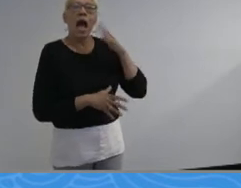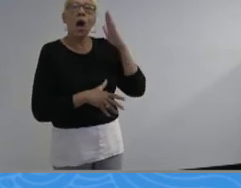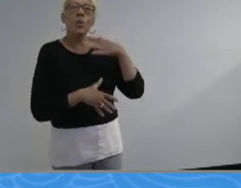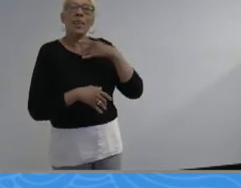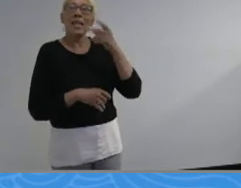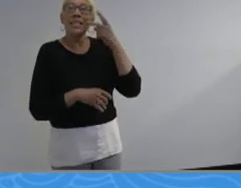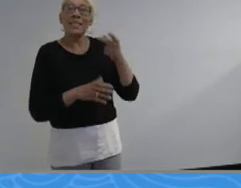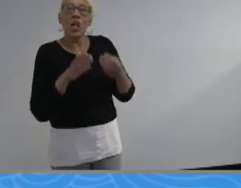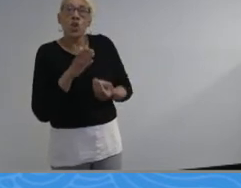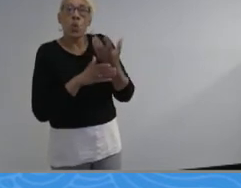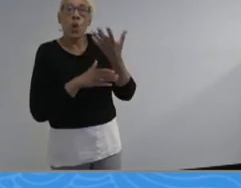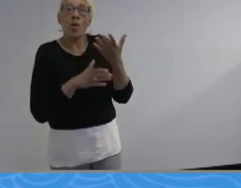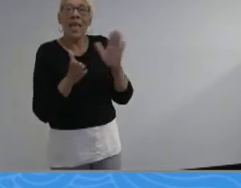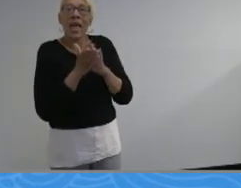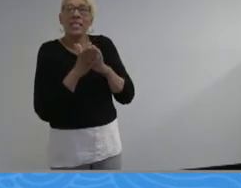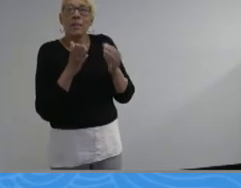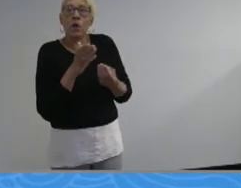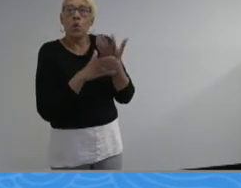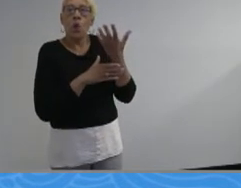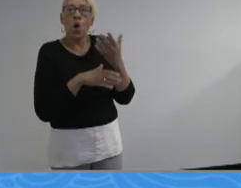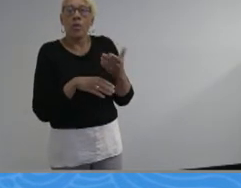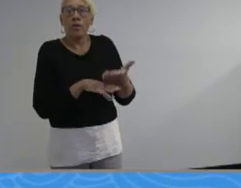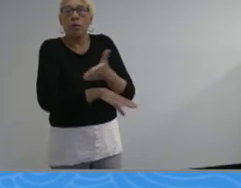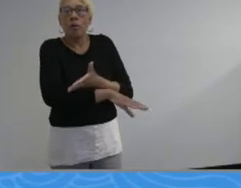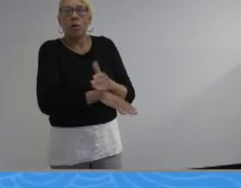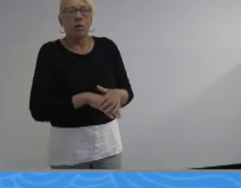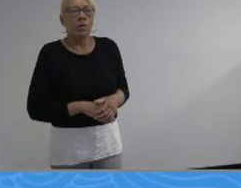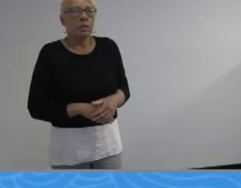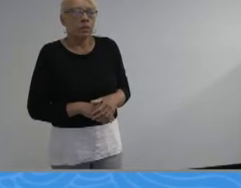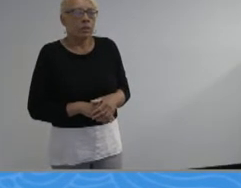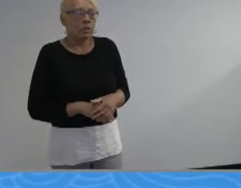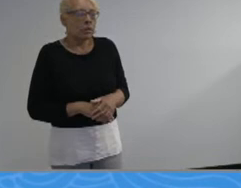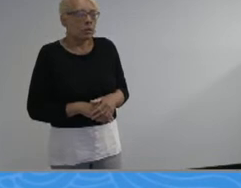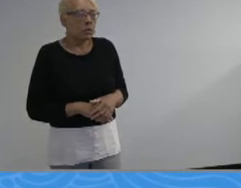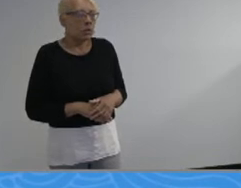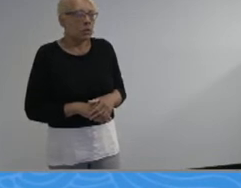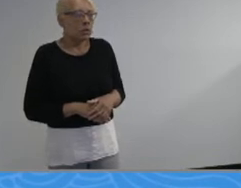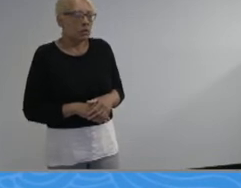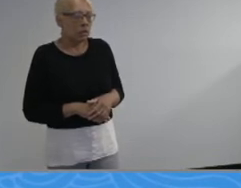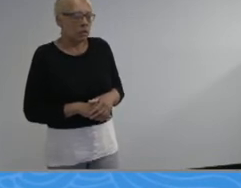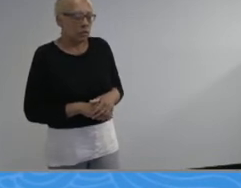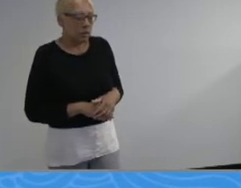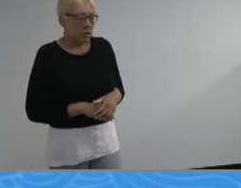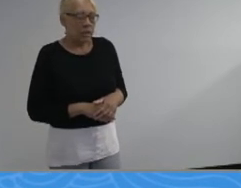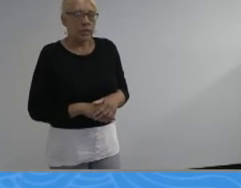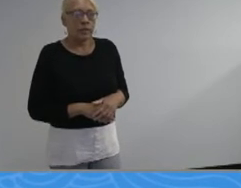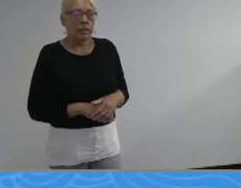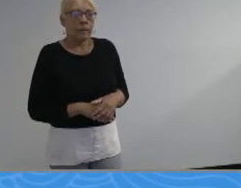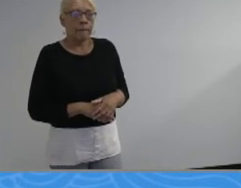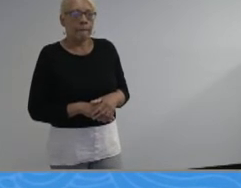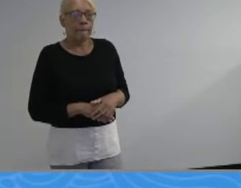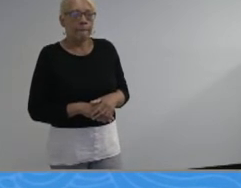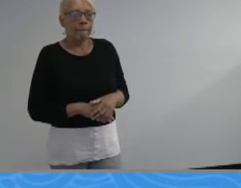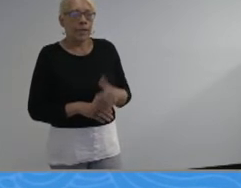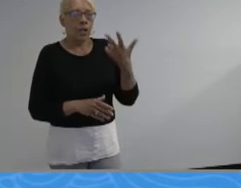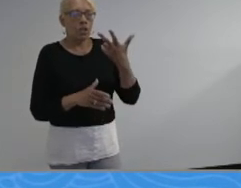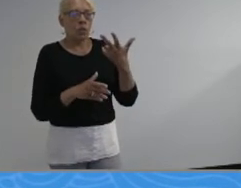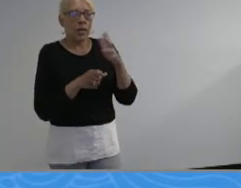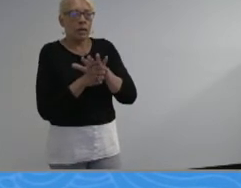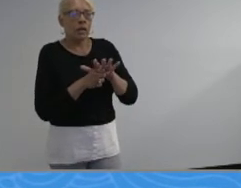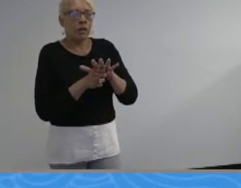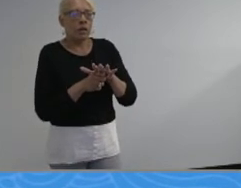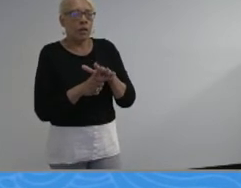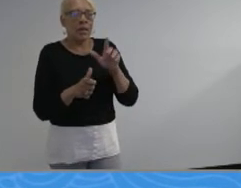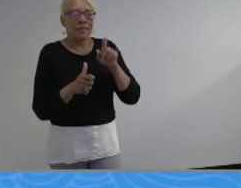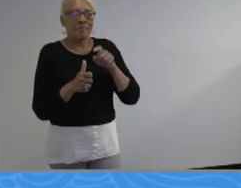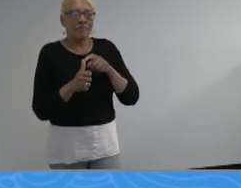growth, academic growth, as they call it. There's proposition in threefold. That means is they